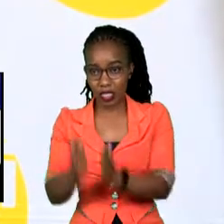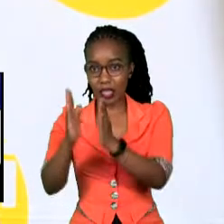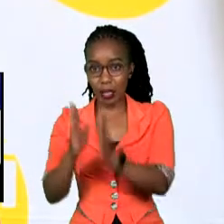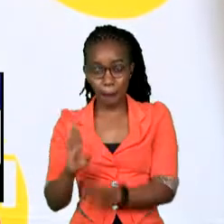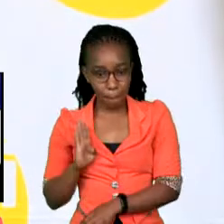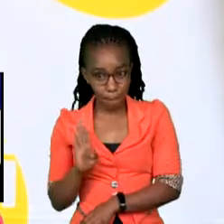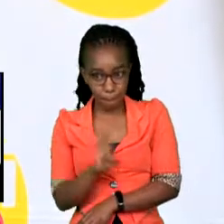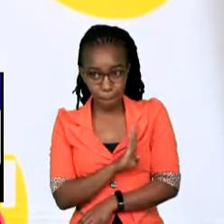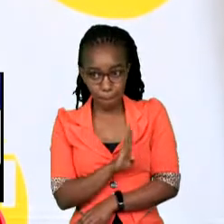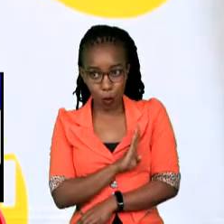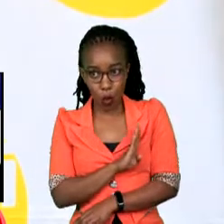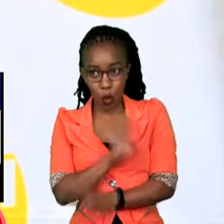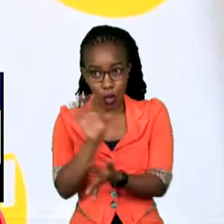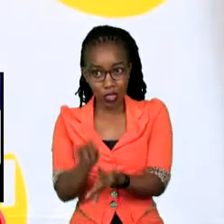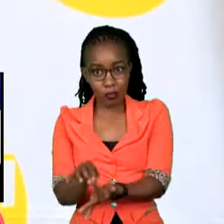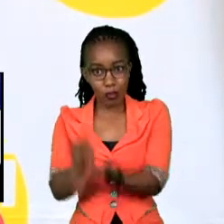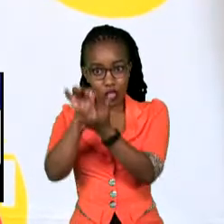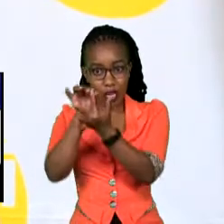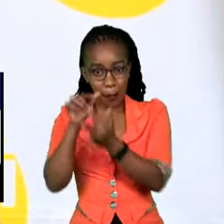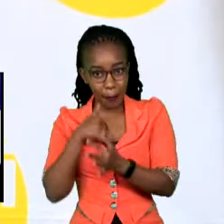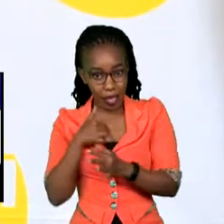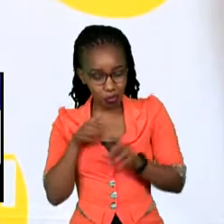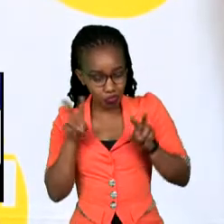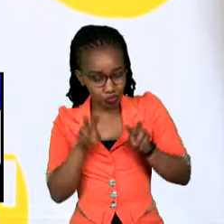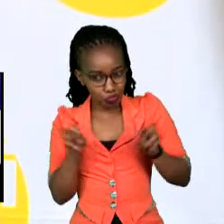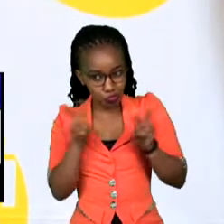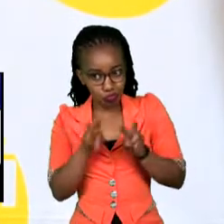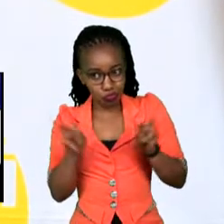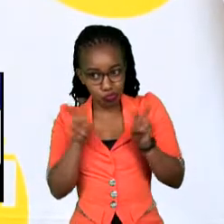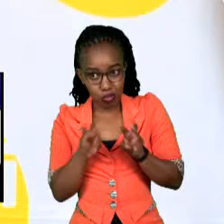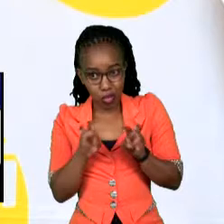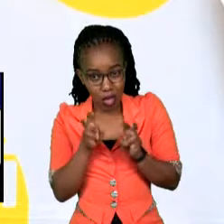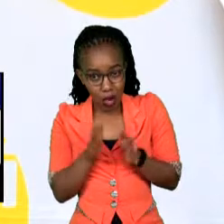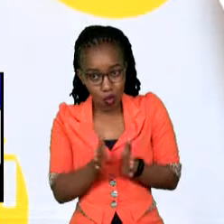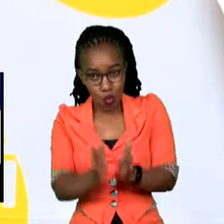And specifically, I was looking at the structure, the form